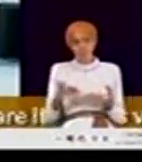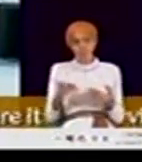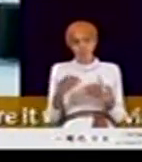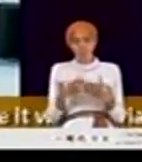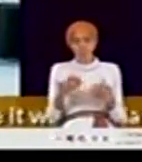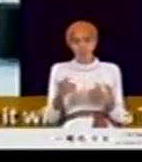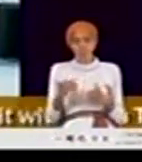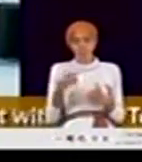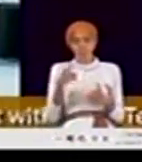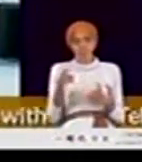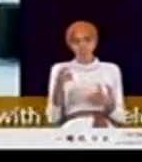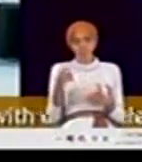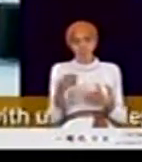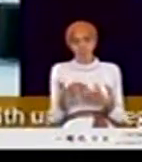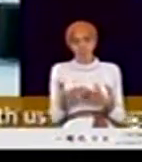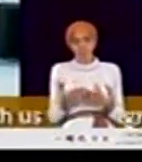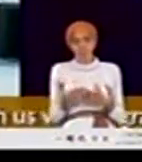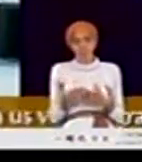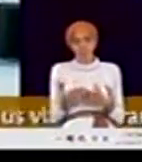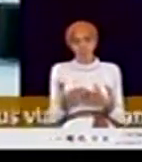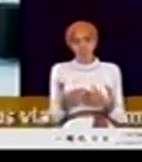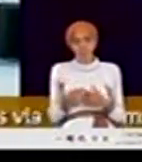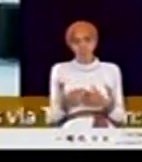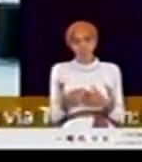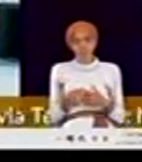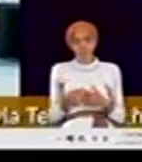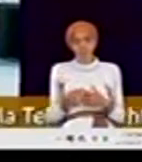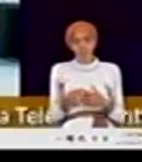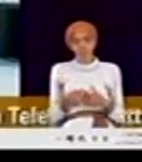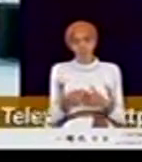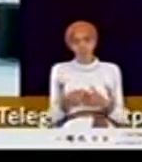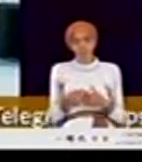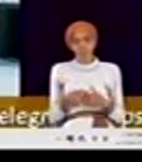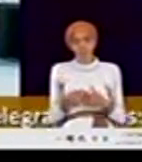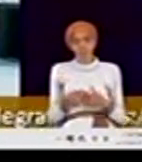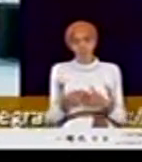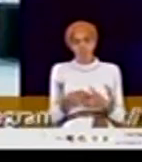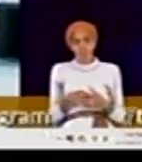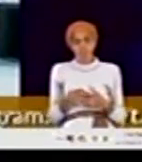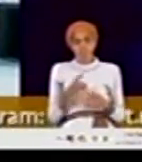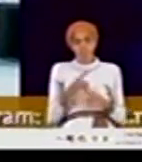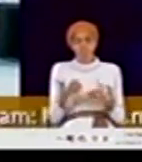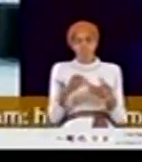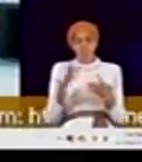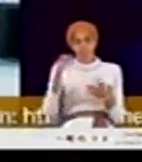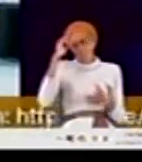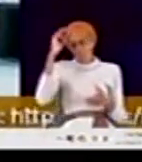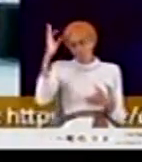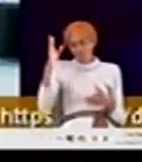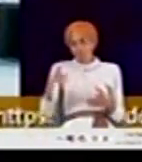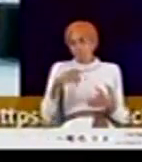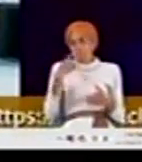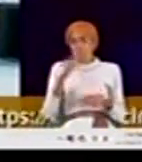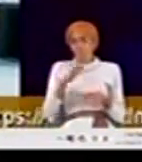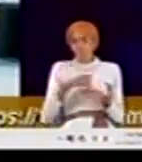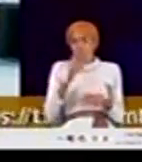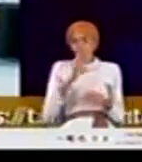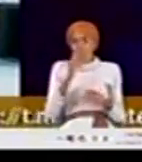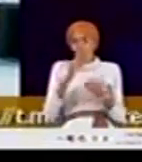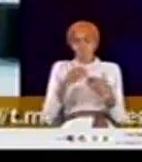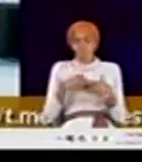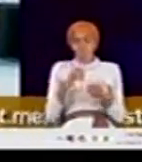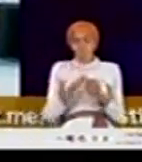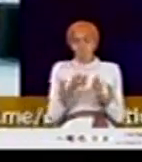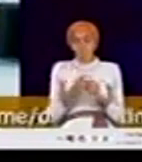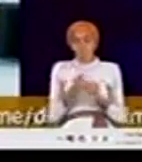for me to I don't know whether I can B I can from my hand